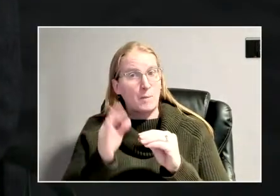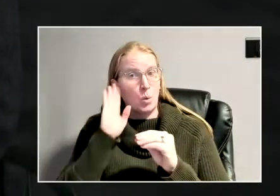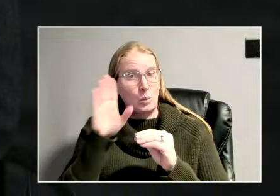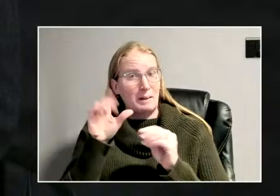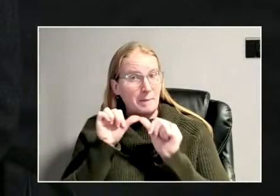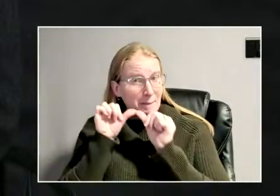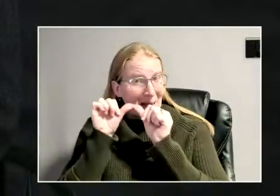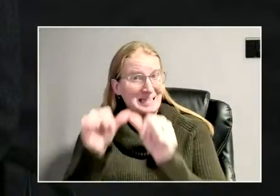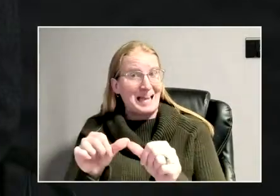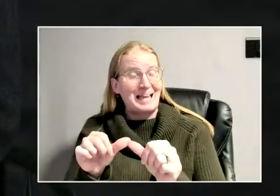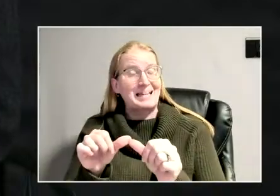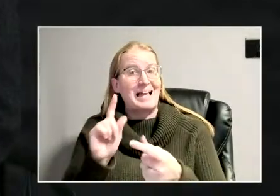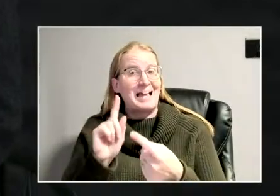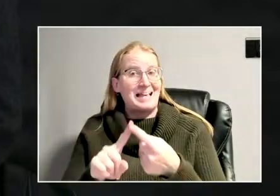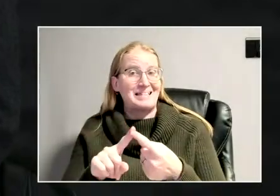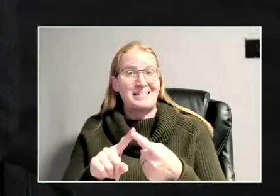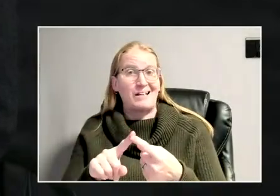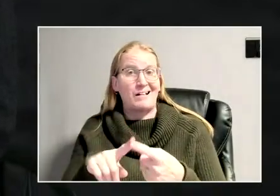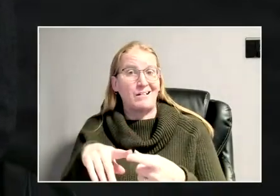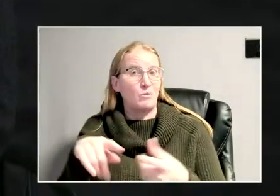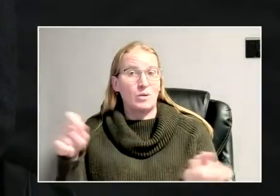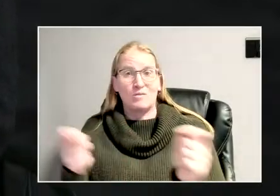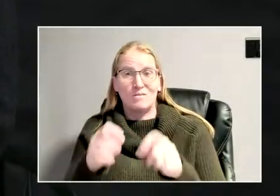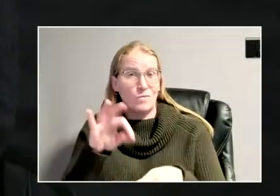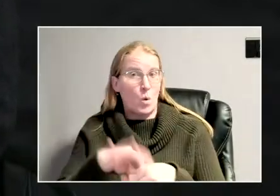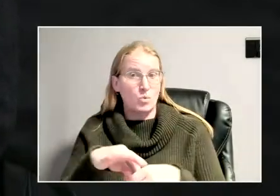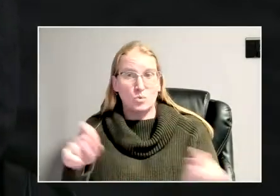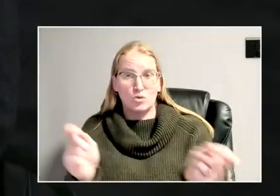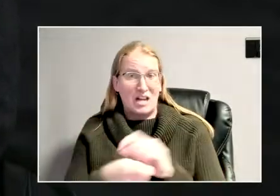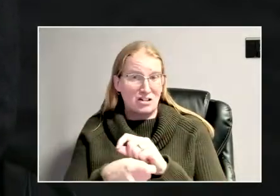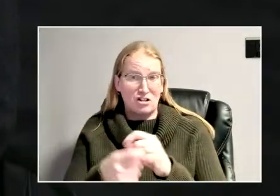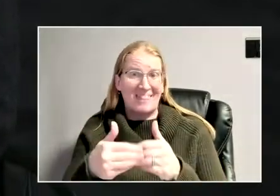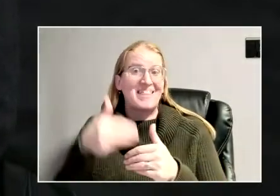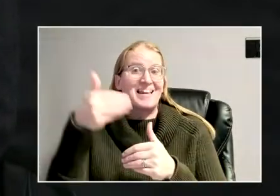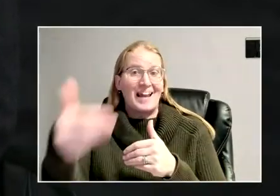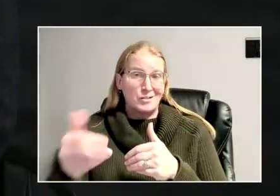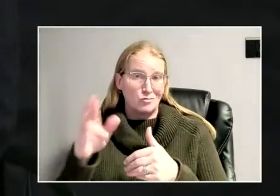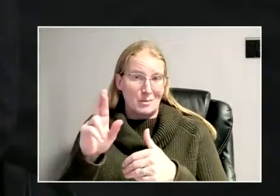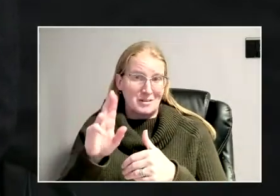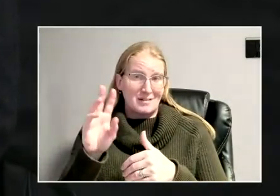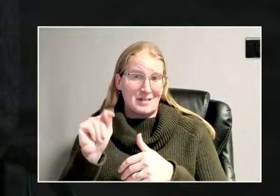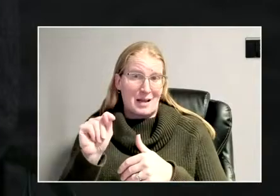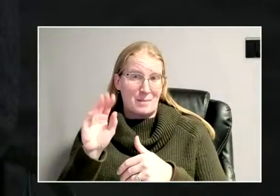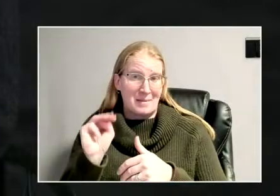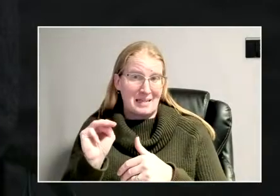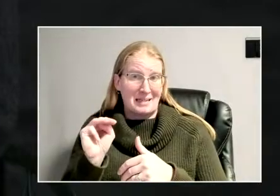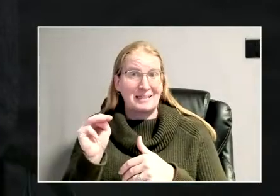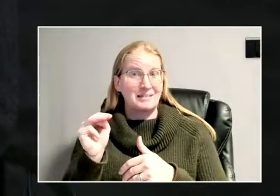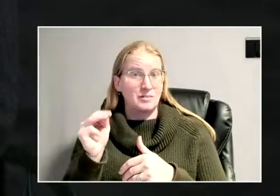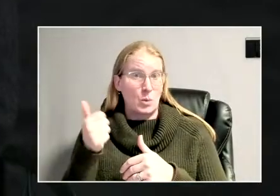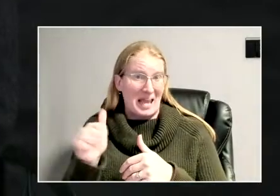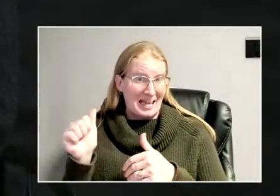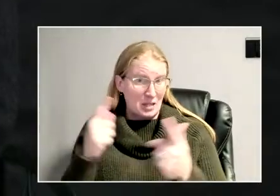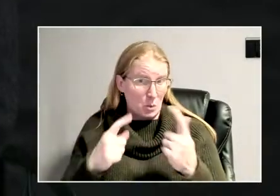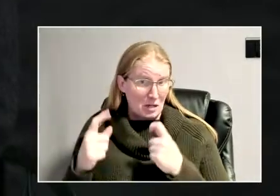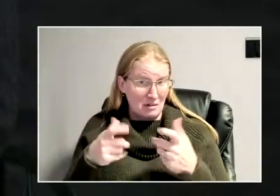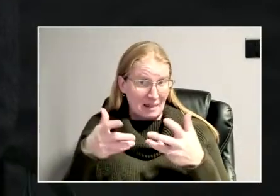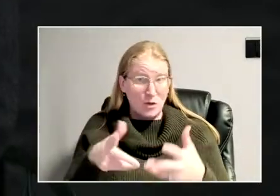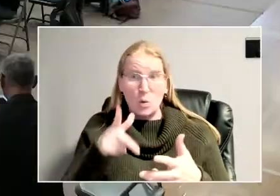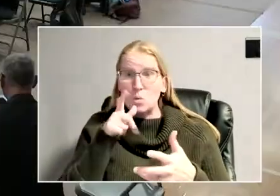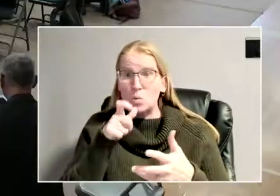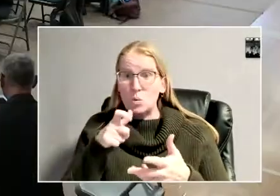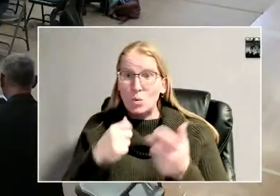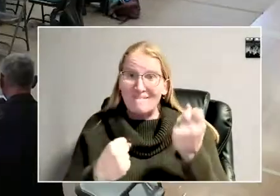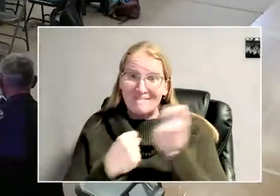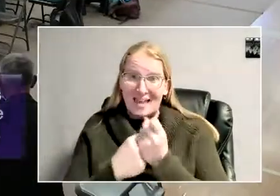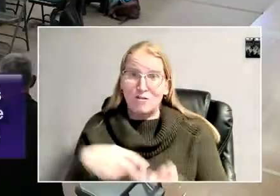or amended by warnant article and vote of the representative town meeting are there any questions now all those in favor please rise and say